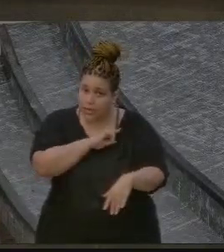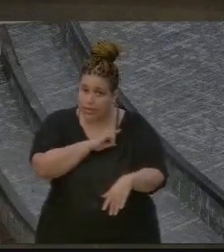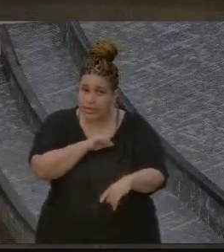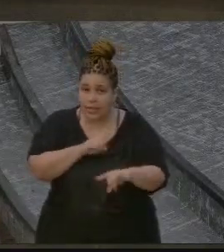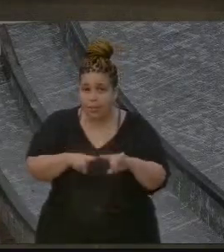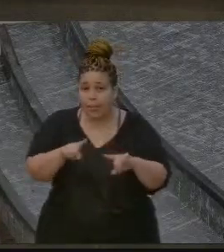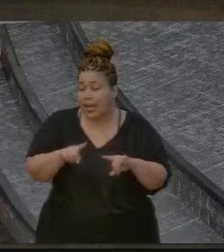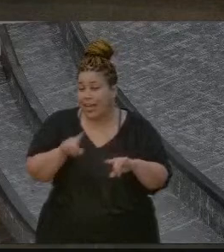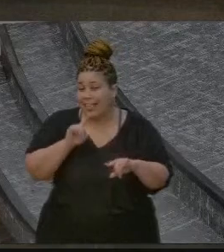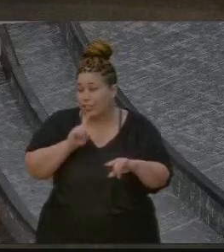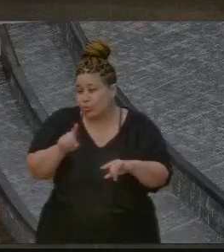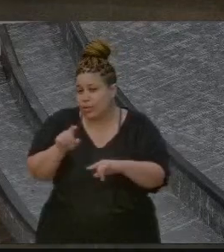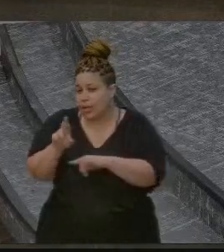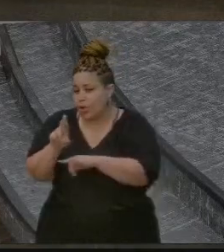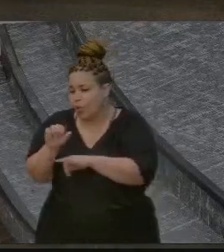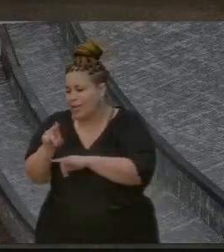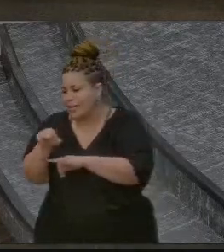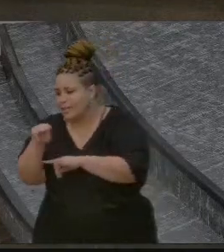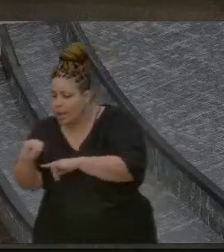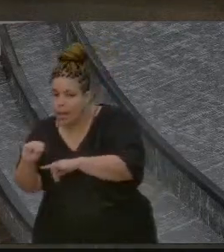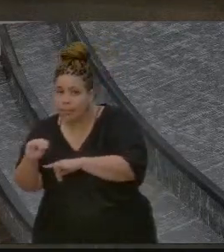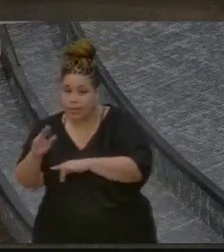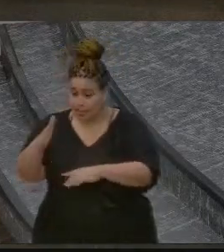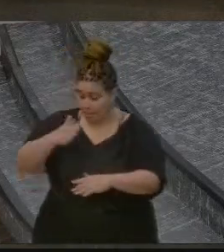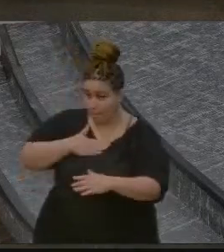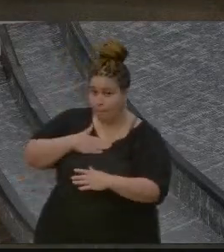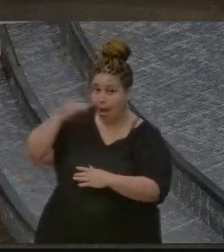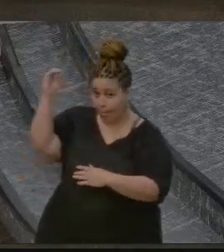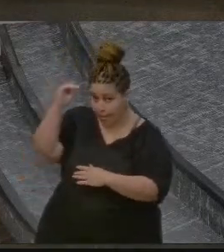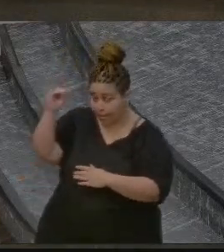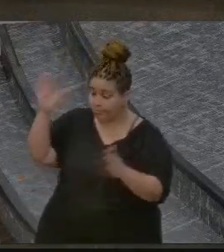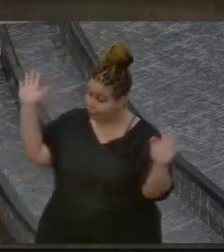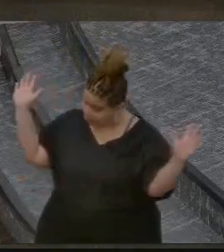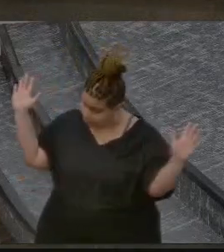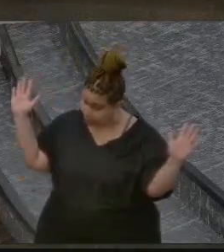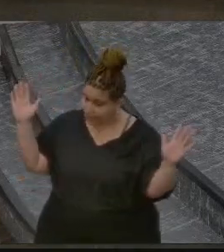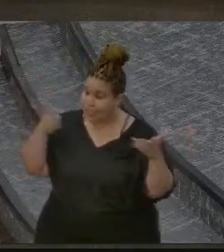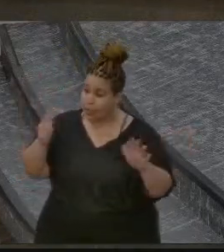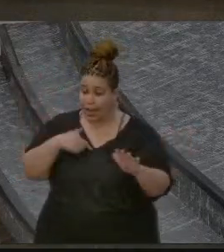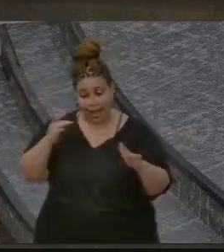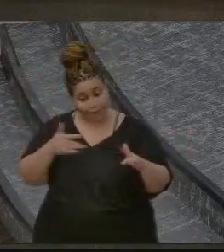racism. And that's the way I feel about it.